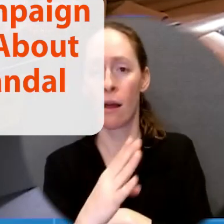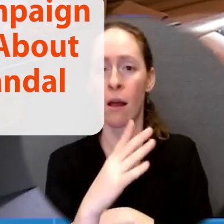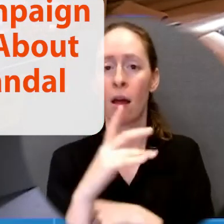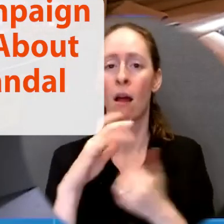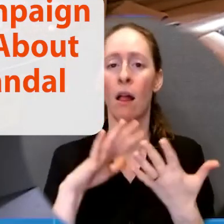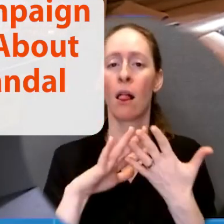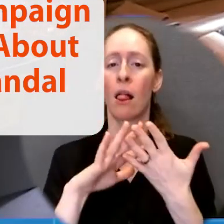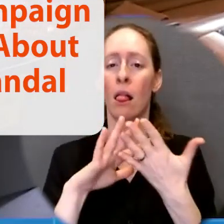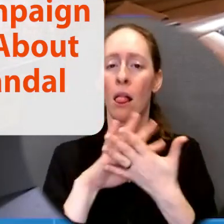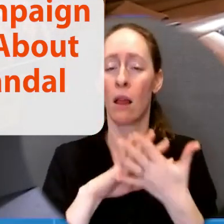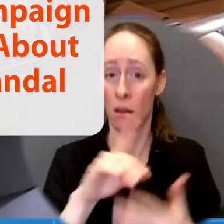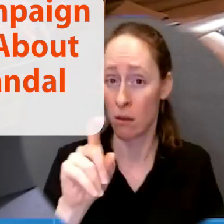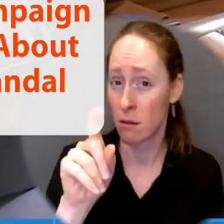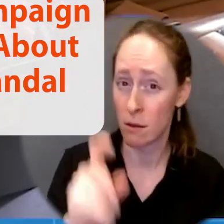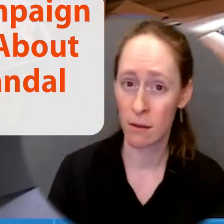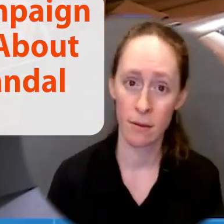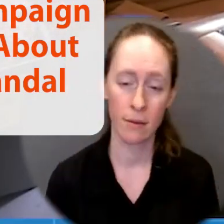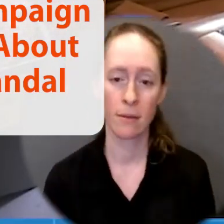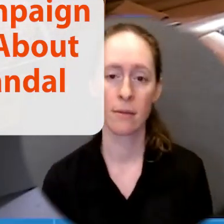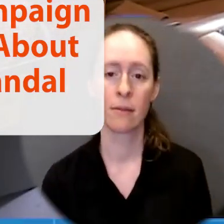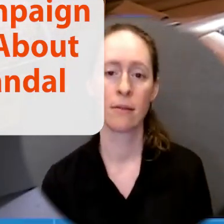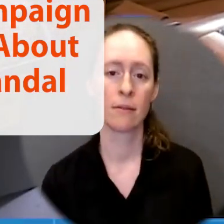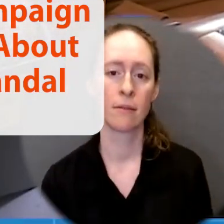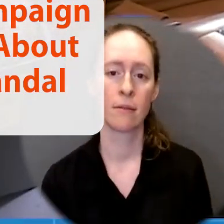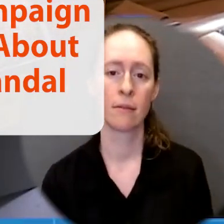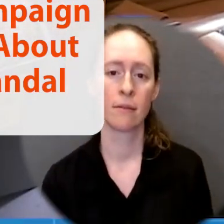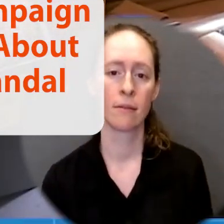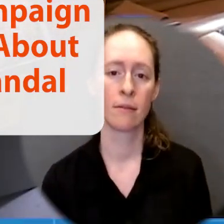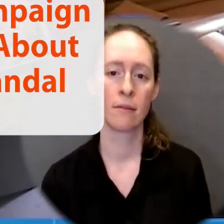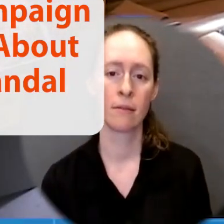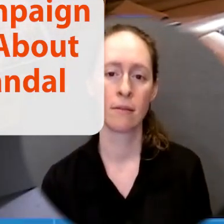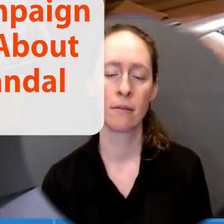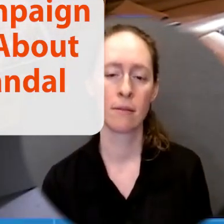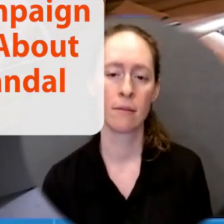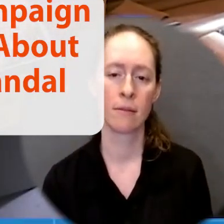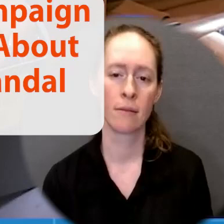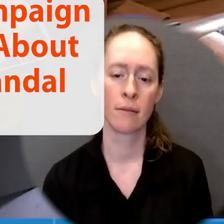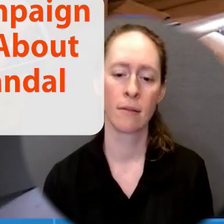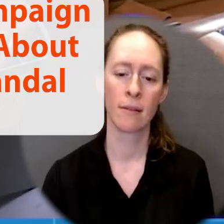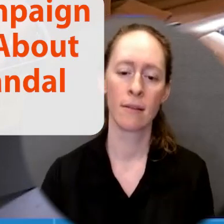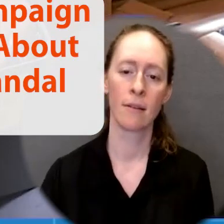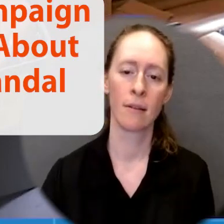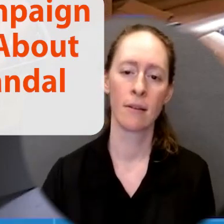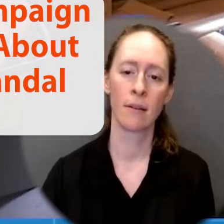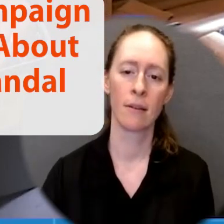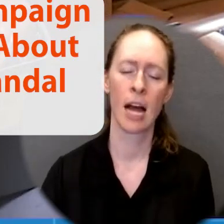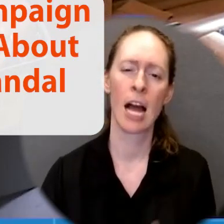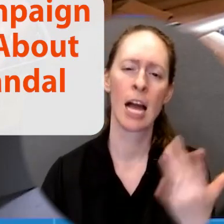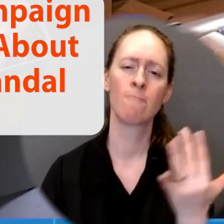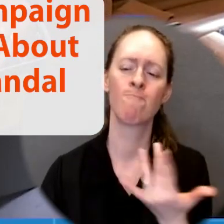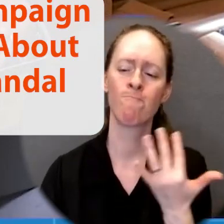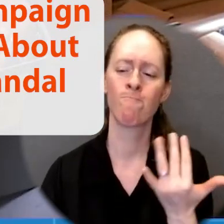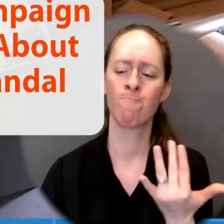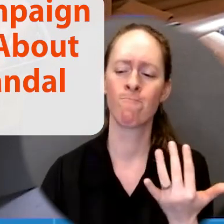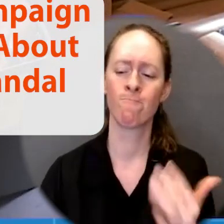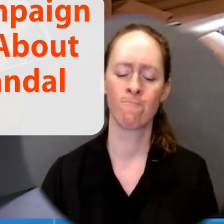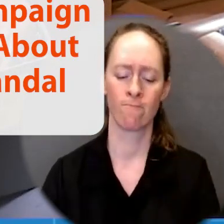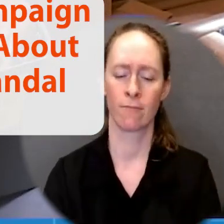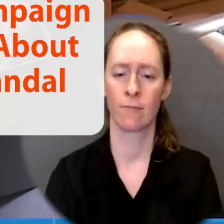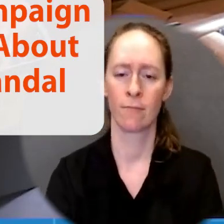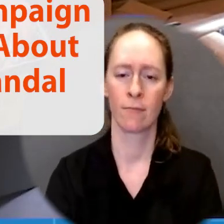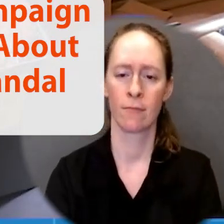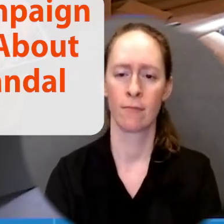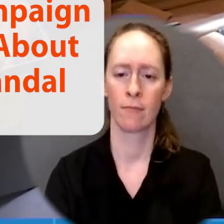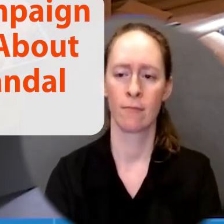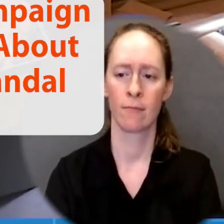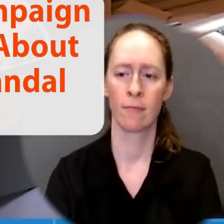material, given that there was so much concern, especially after the 2018